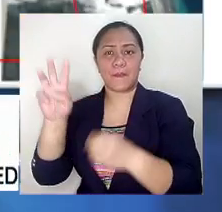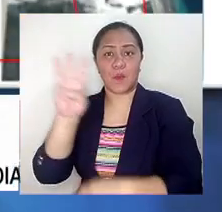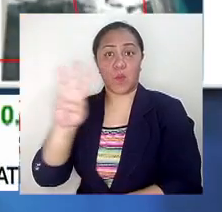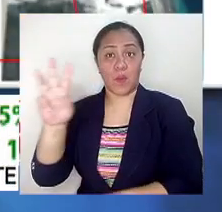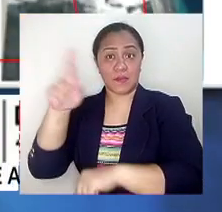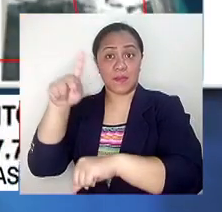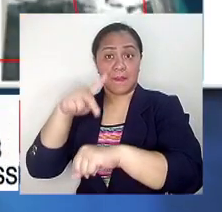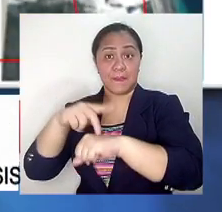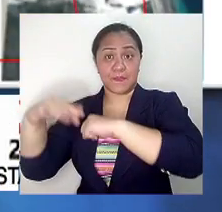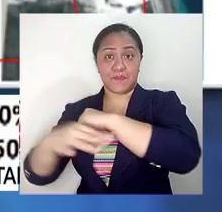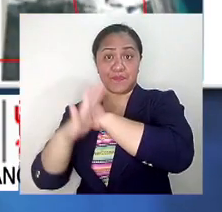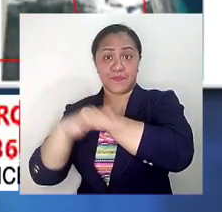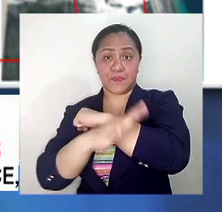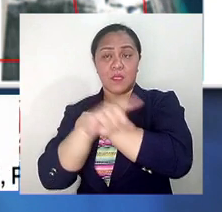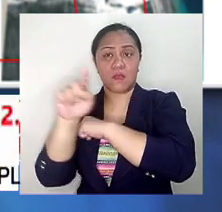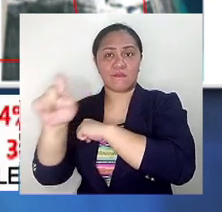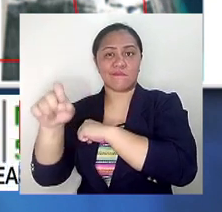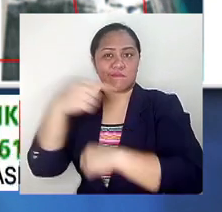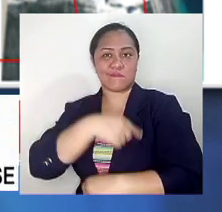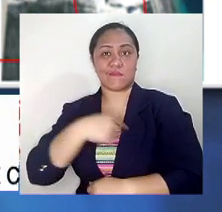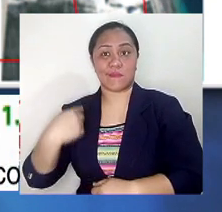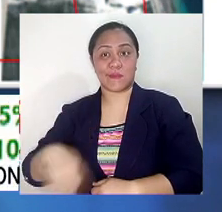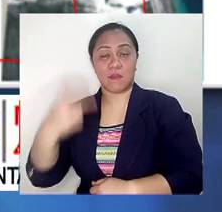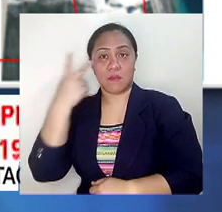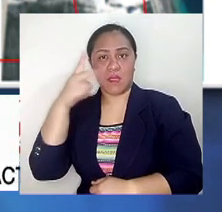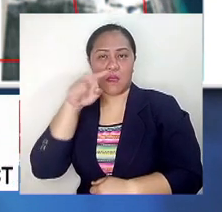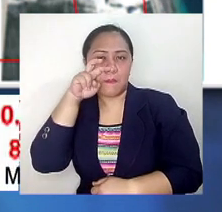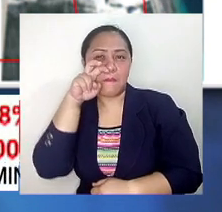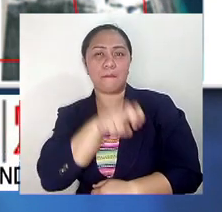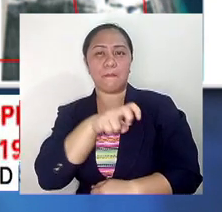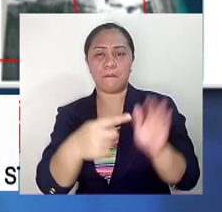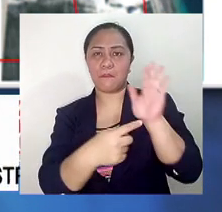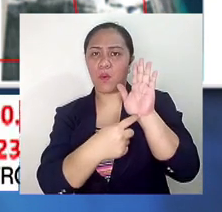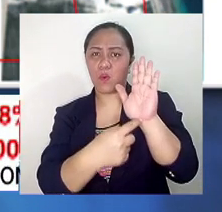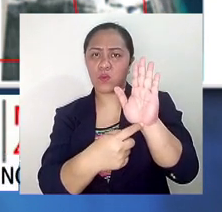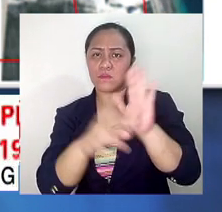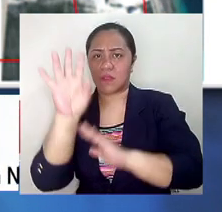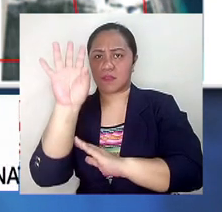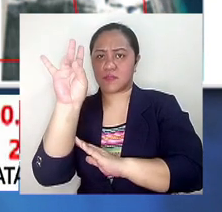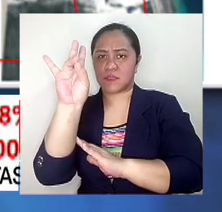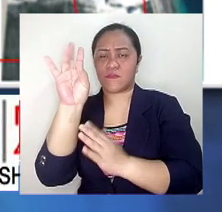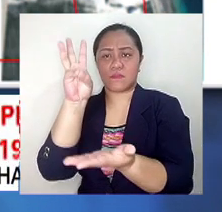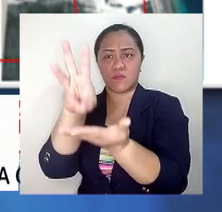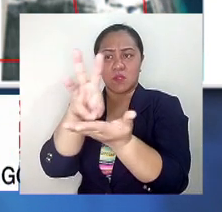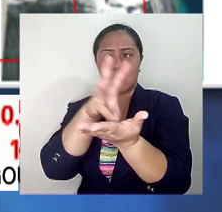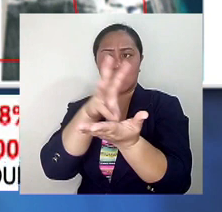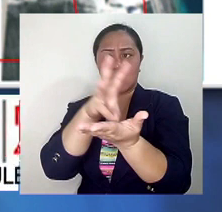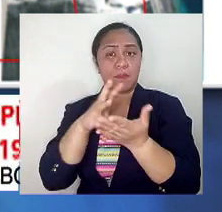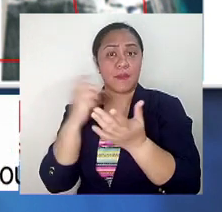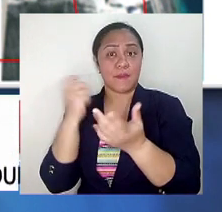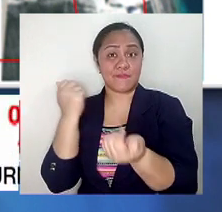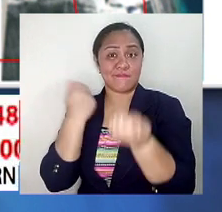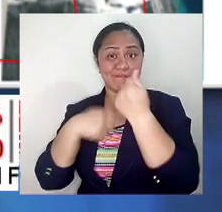latest South China Sea Rapid Alert report, the firm showed seven sites that appear to have changed from May of last year